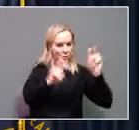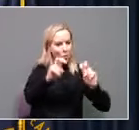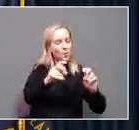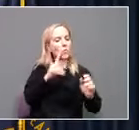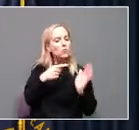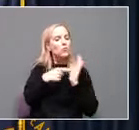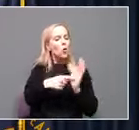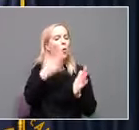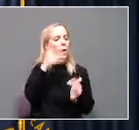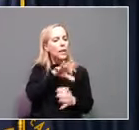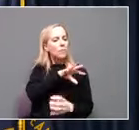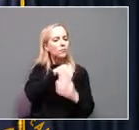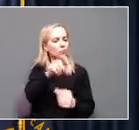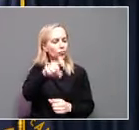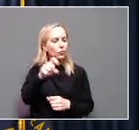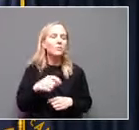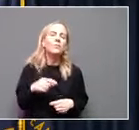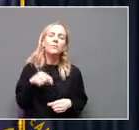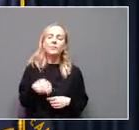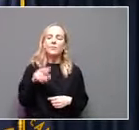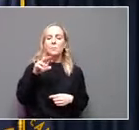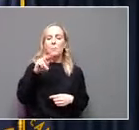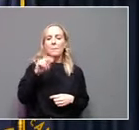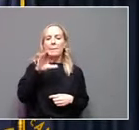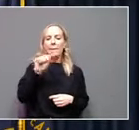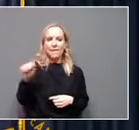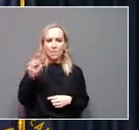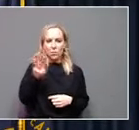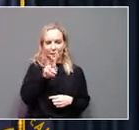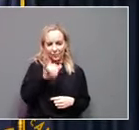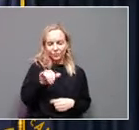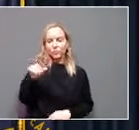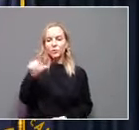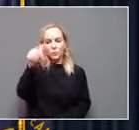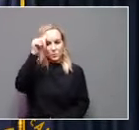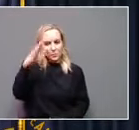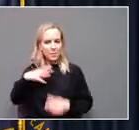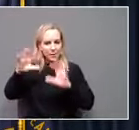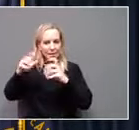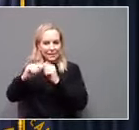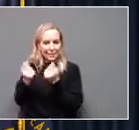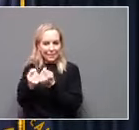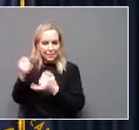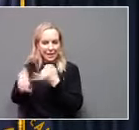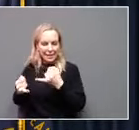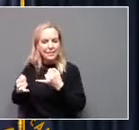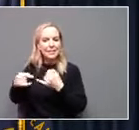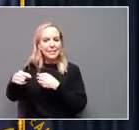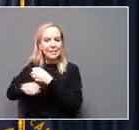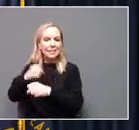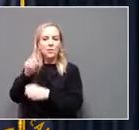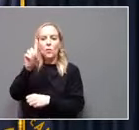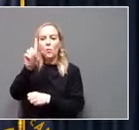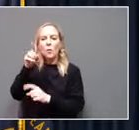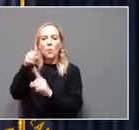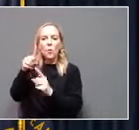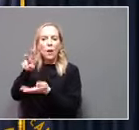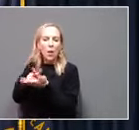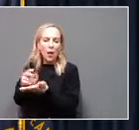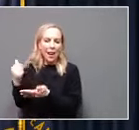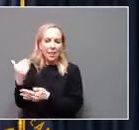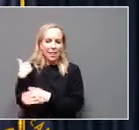men's start Conference USA tournament play tonight, while the Louisville men's basketball team ended its season in a one-point loss last night. And